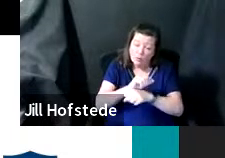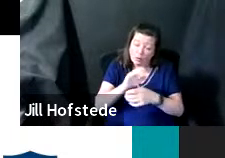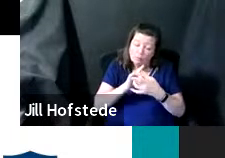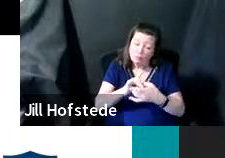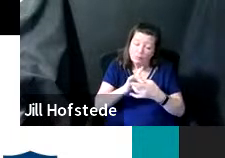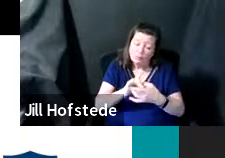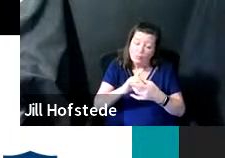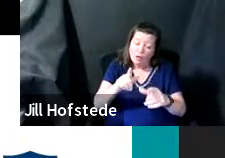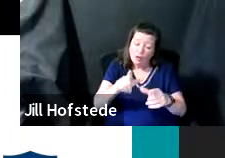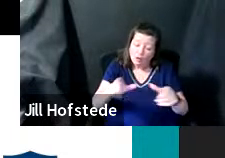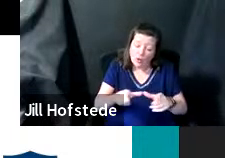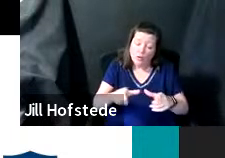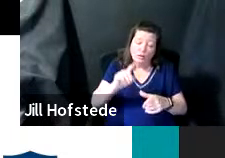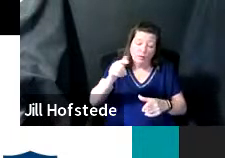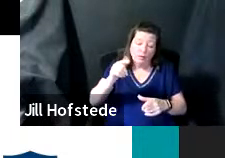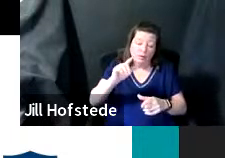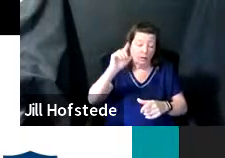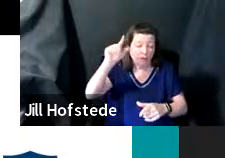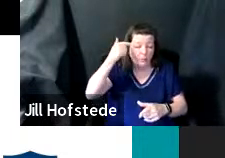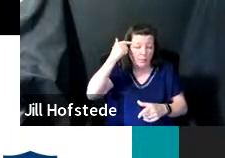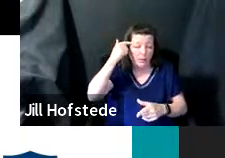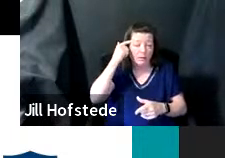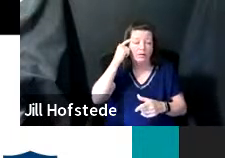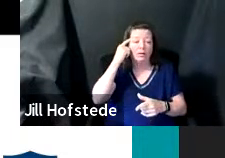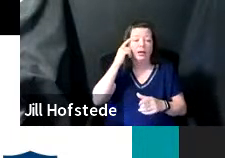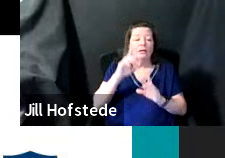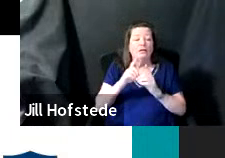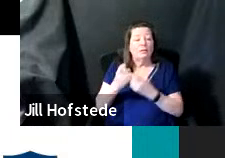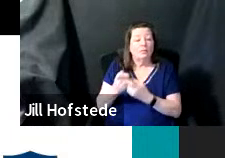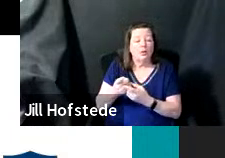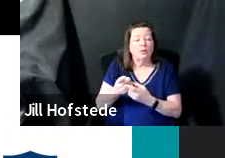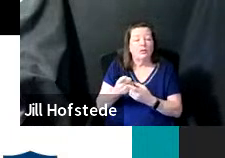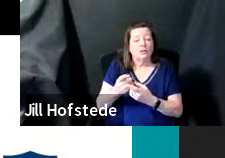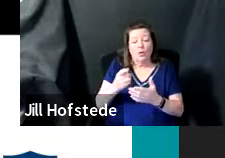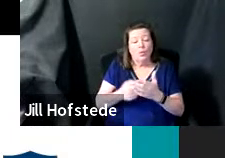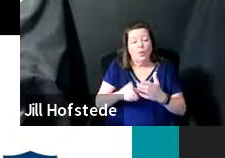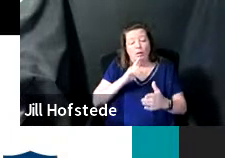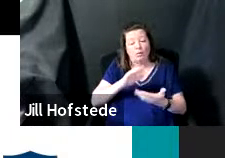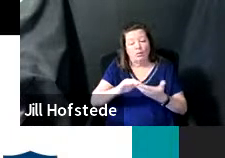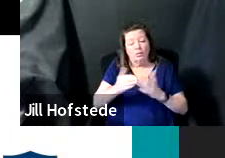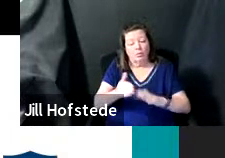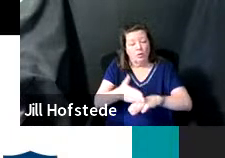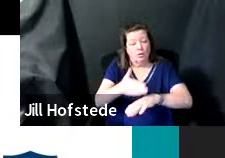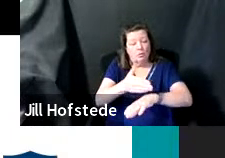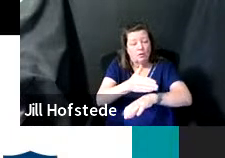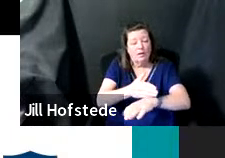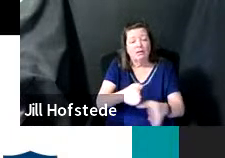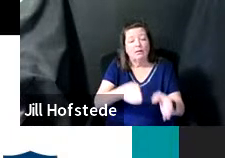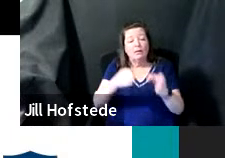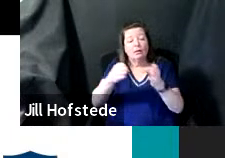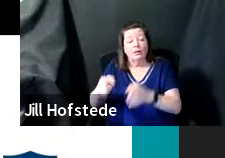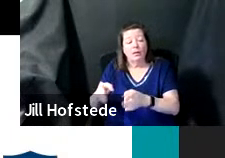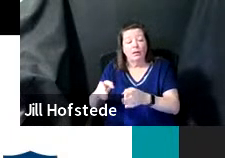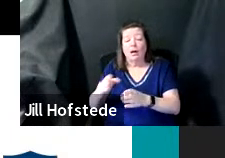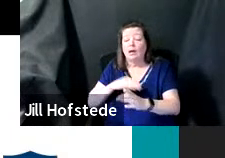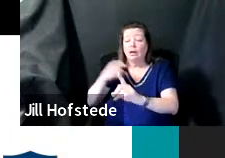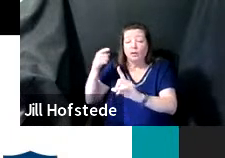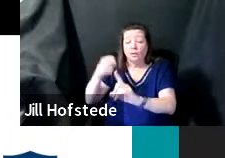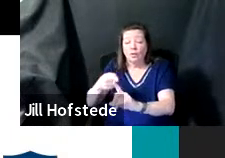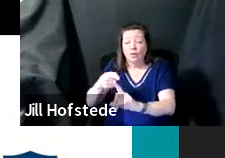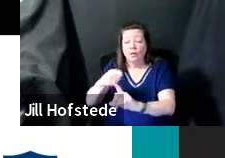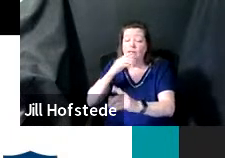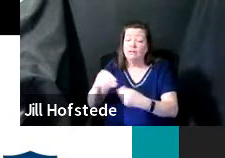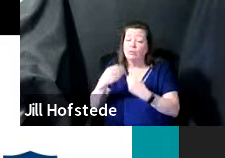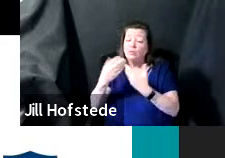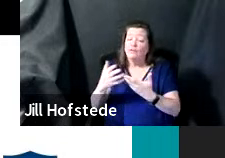and our partners in order to identify what are those community improvements. Another equity objective is to